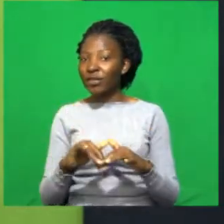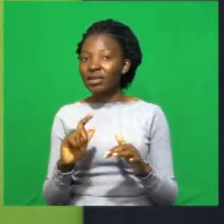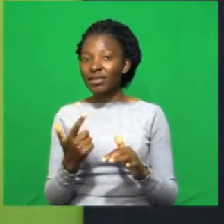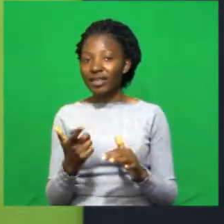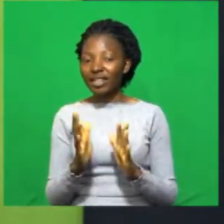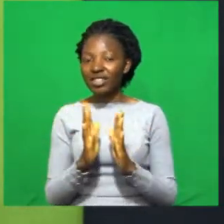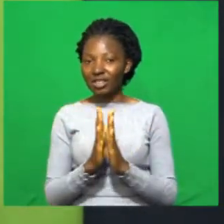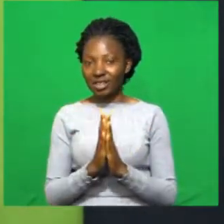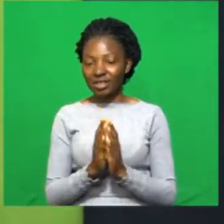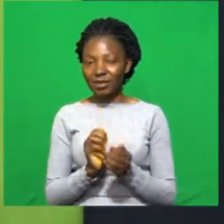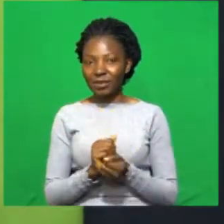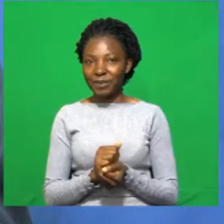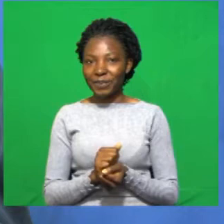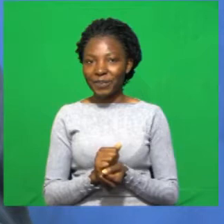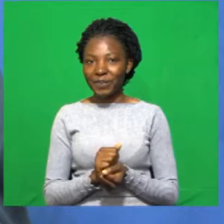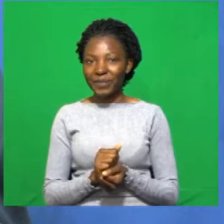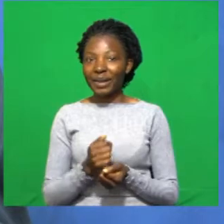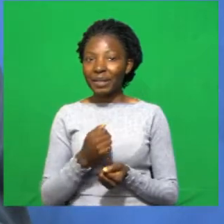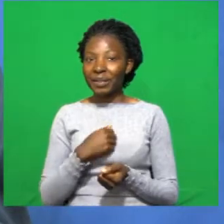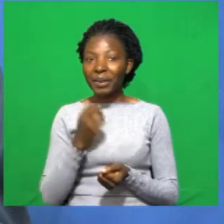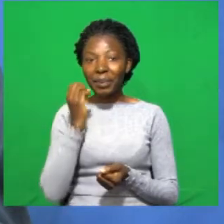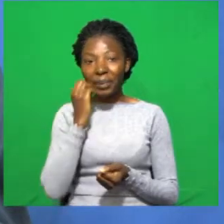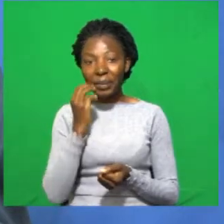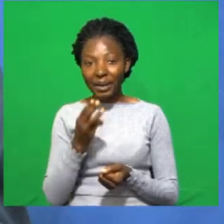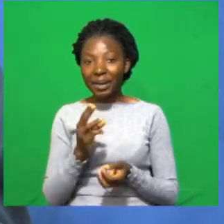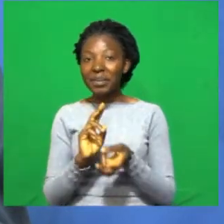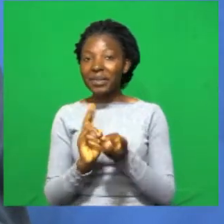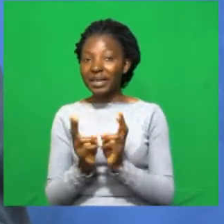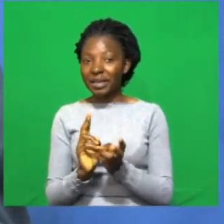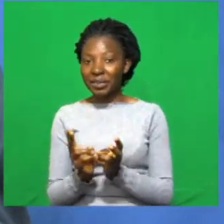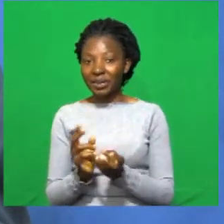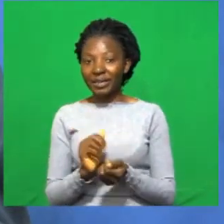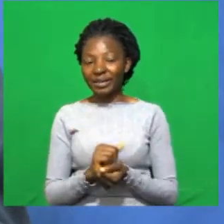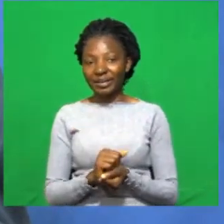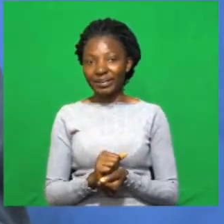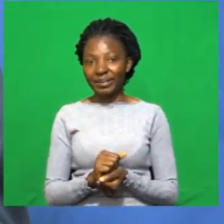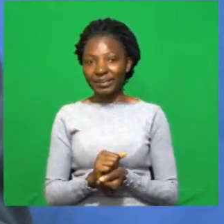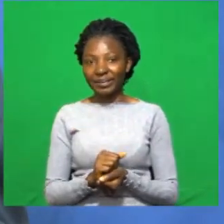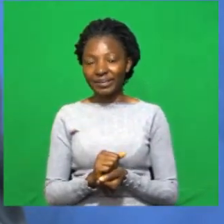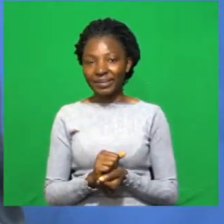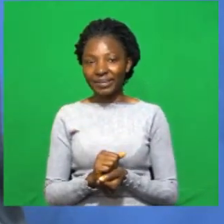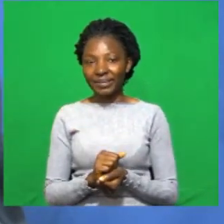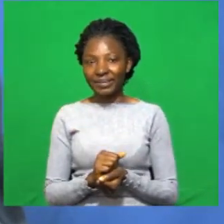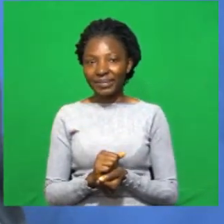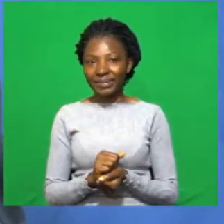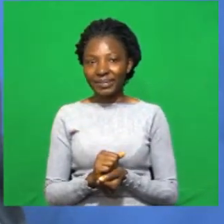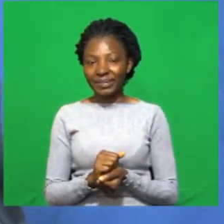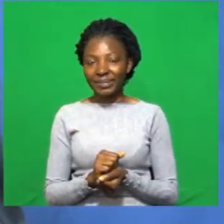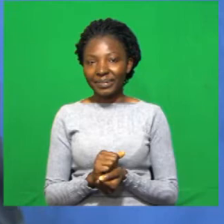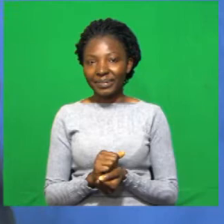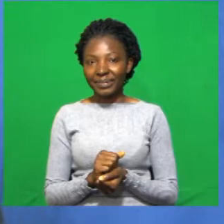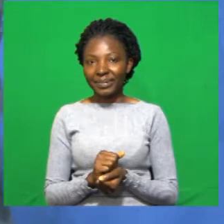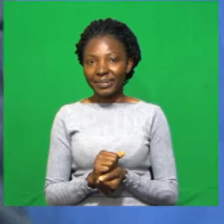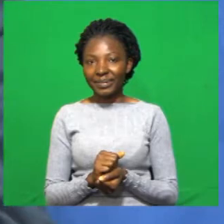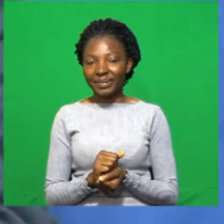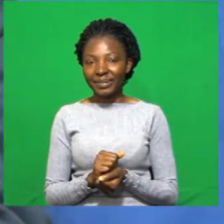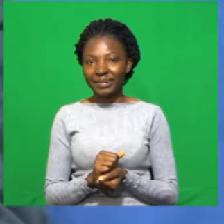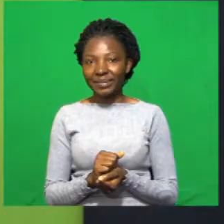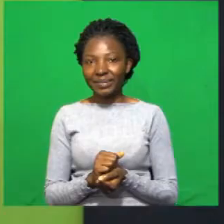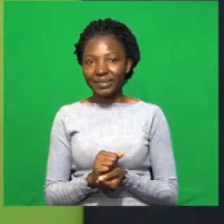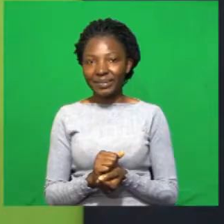of the Seventh-day Adventist Church. Mustudio nhasi tina Proclaim Rhodzi ari kutiisira musign language. Mufundisi